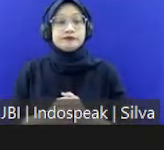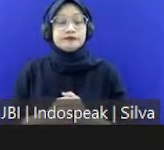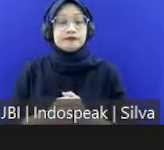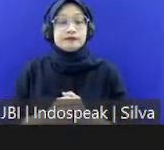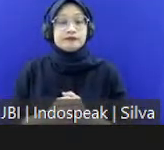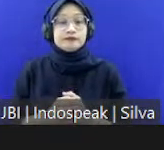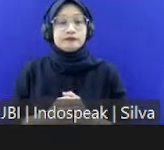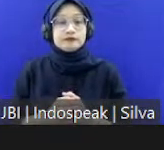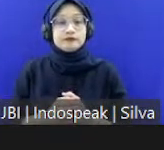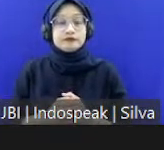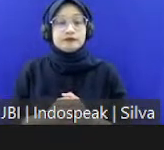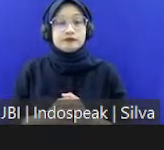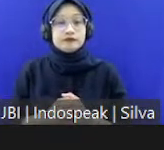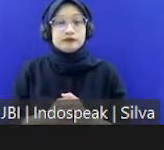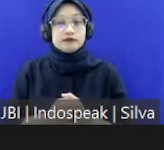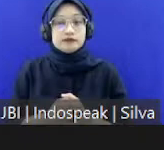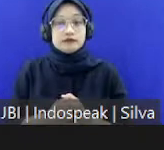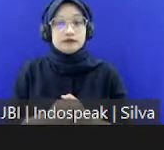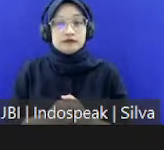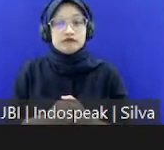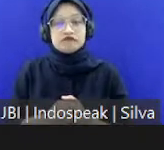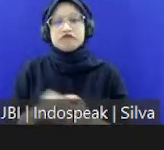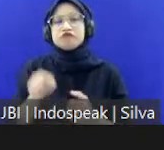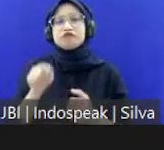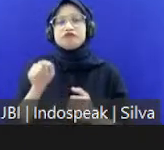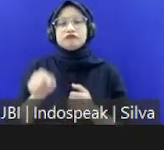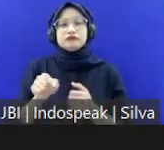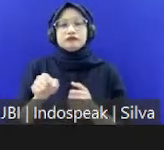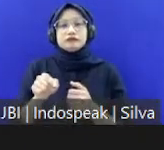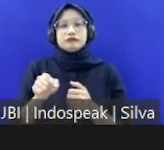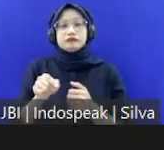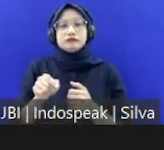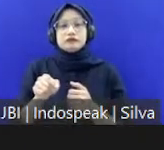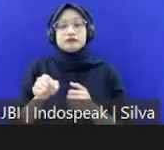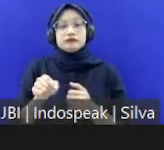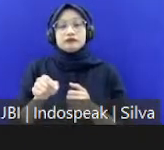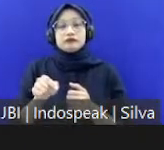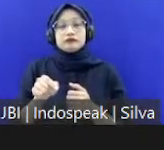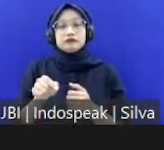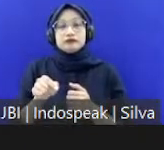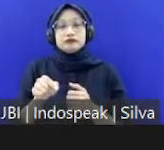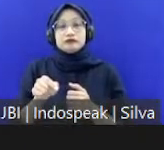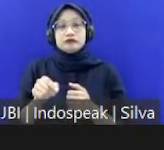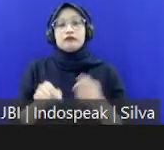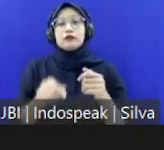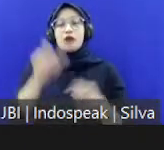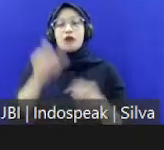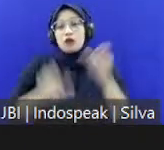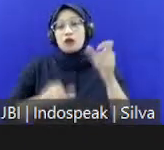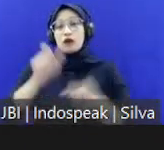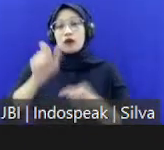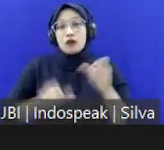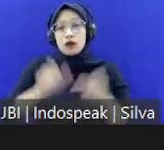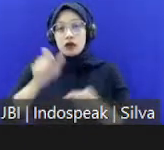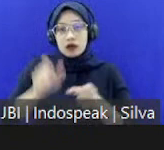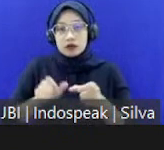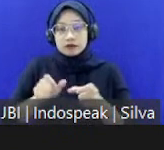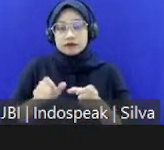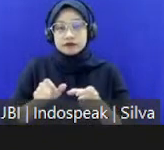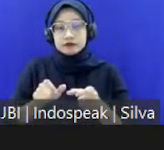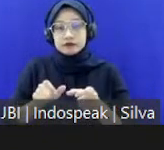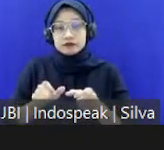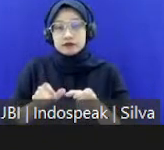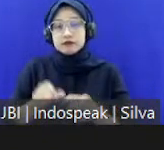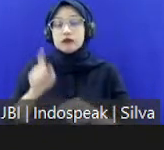don't want to go to the rural area if there's no hospital, or the hospital itself is not